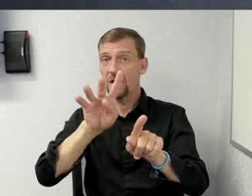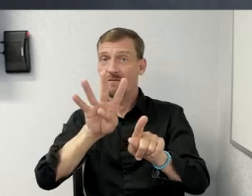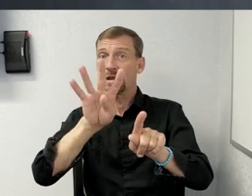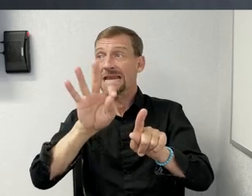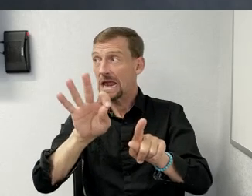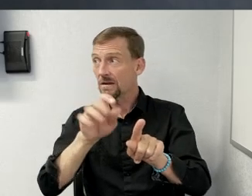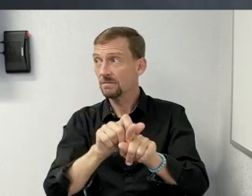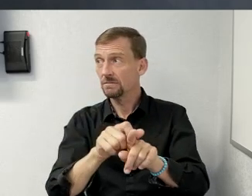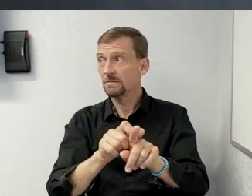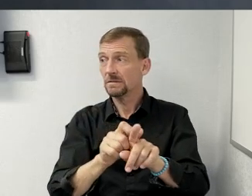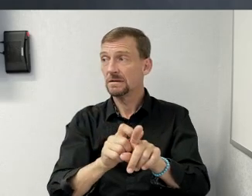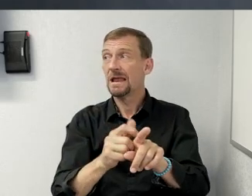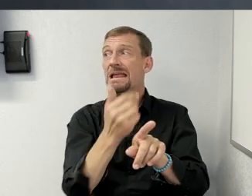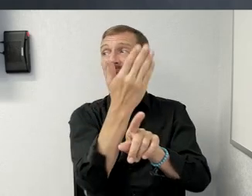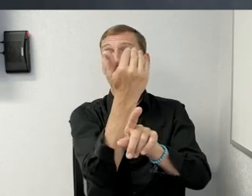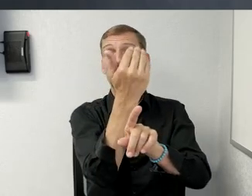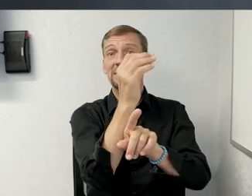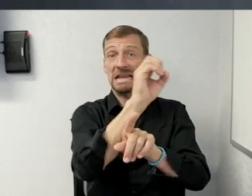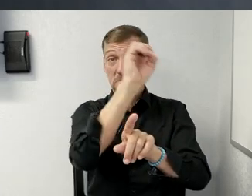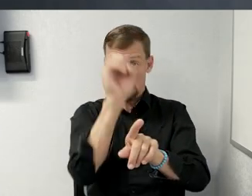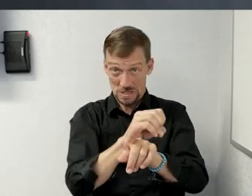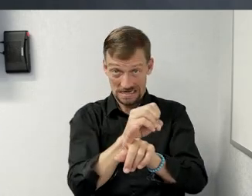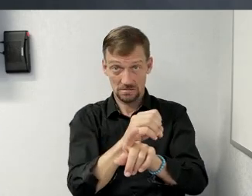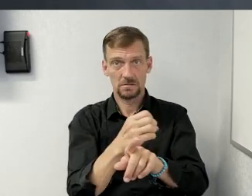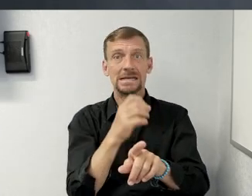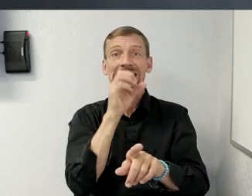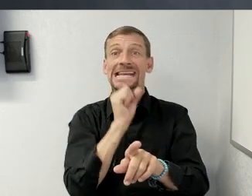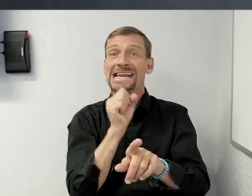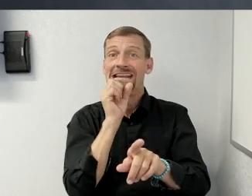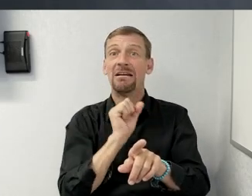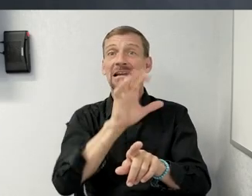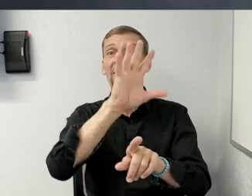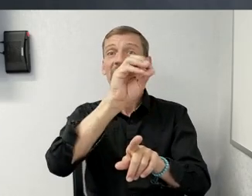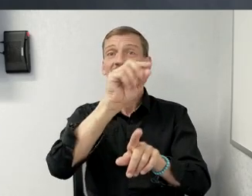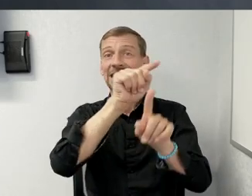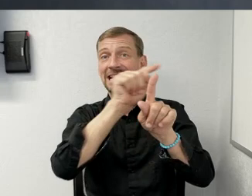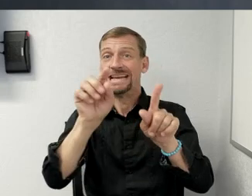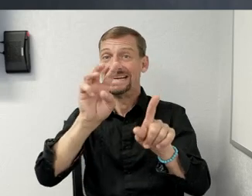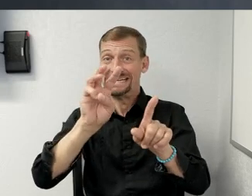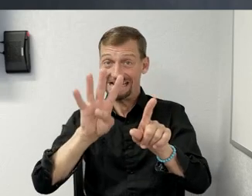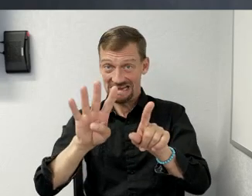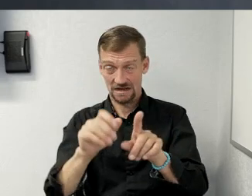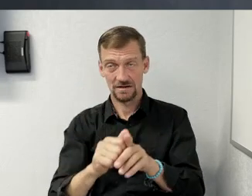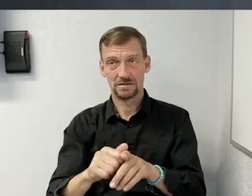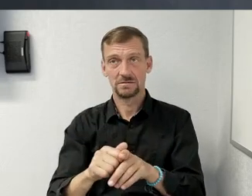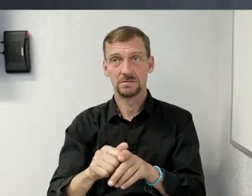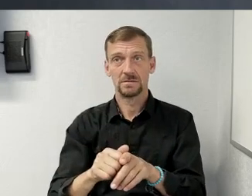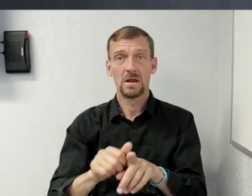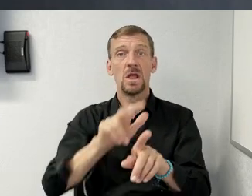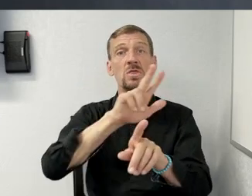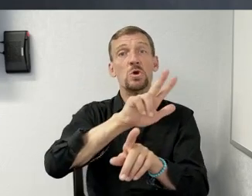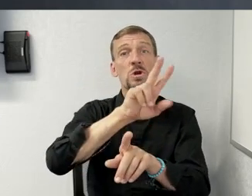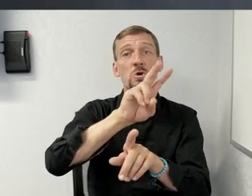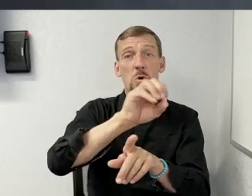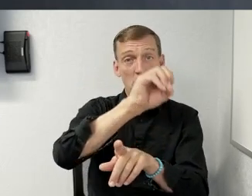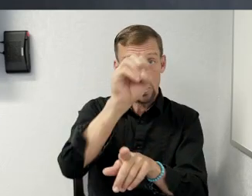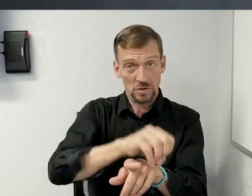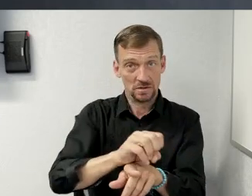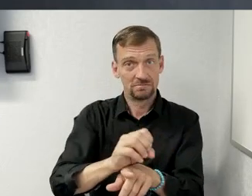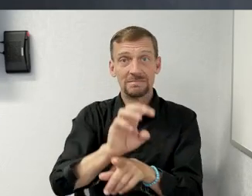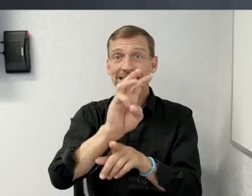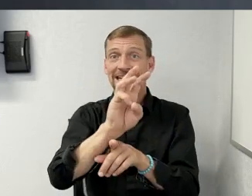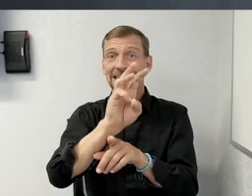49. 15% were age 50 to 64. 32%